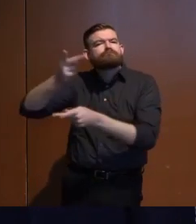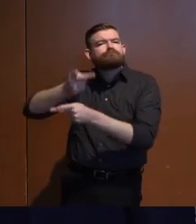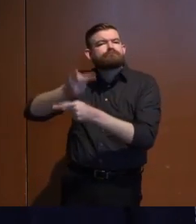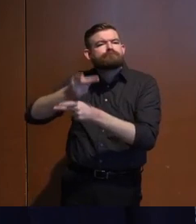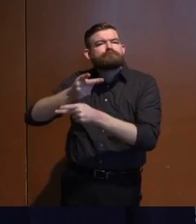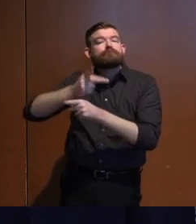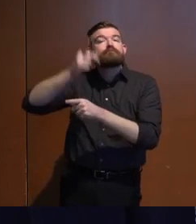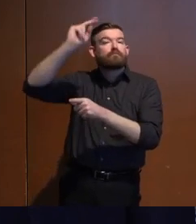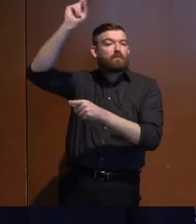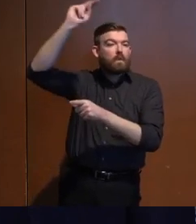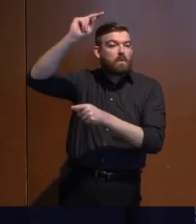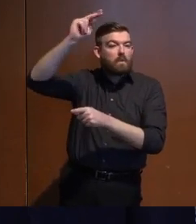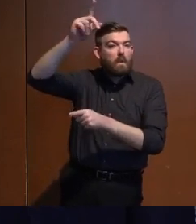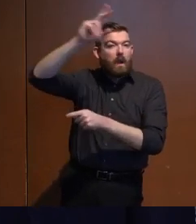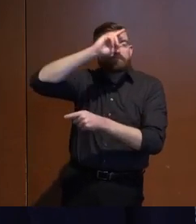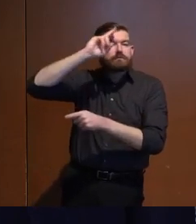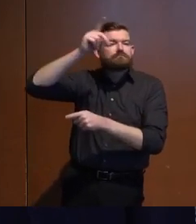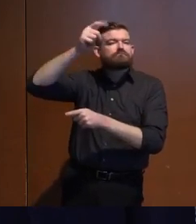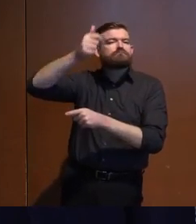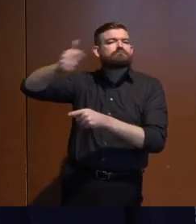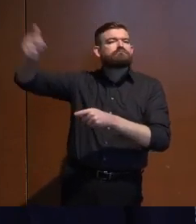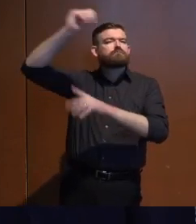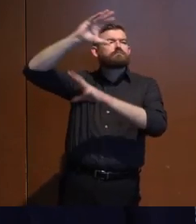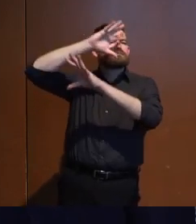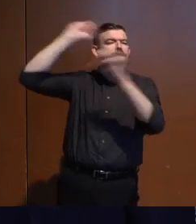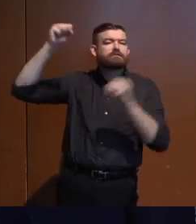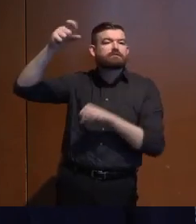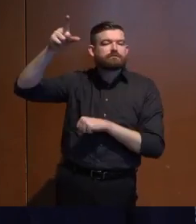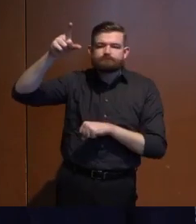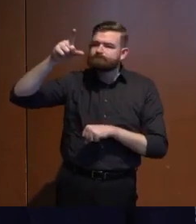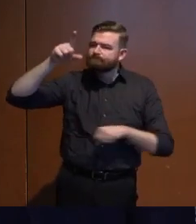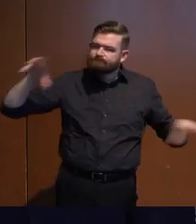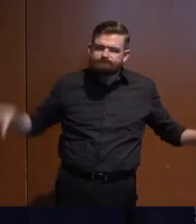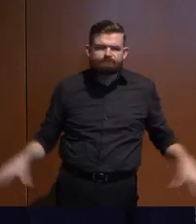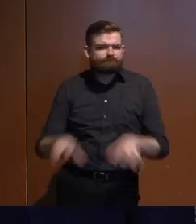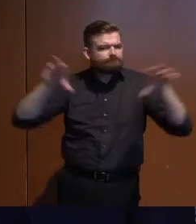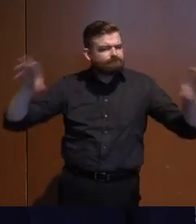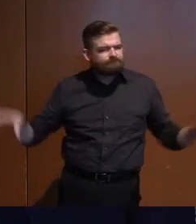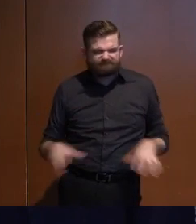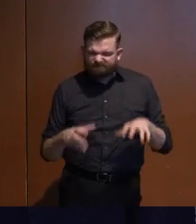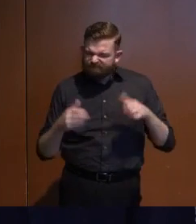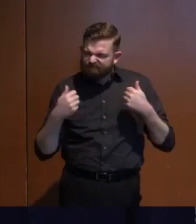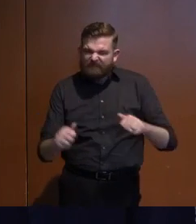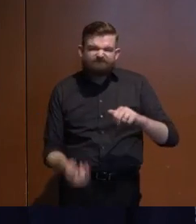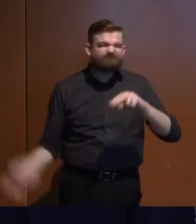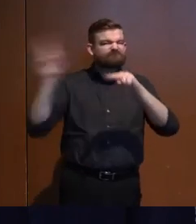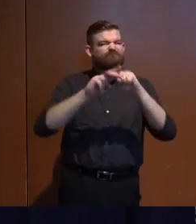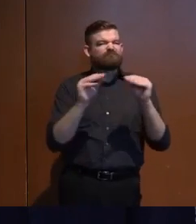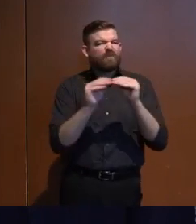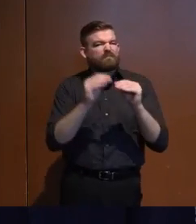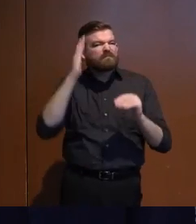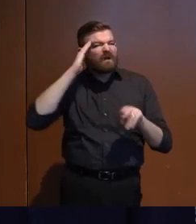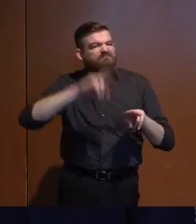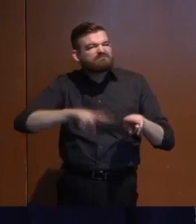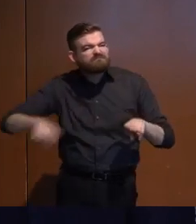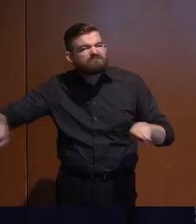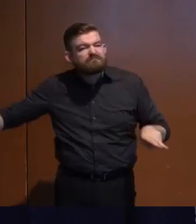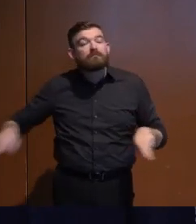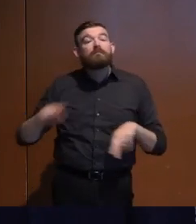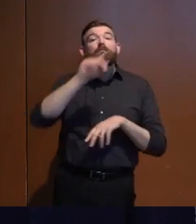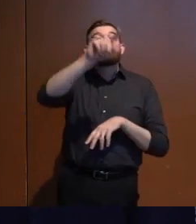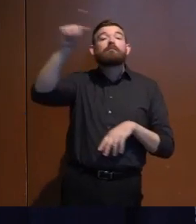doing everything to increase that capacity. They are also working together and collaborating to make sure that the